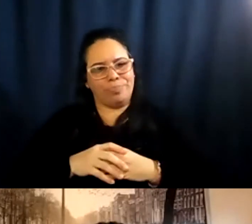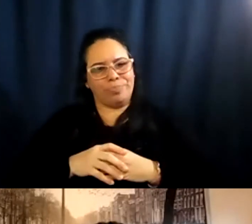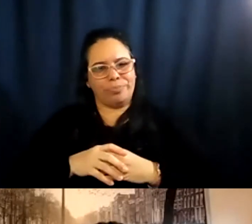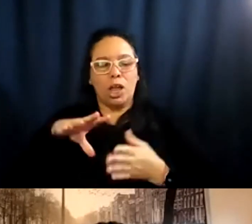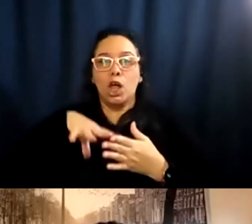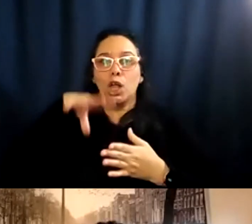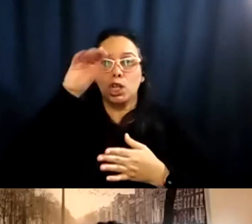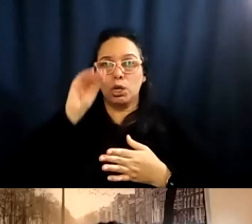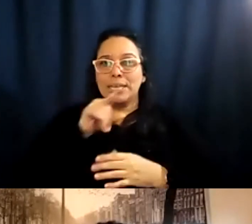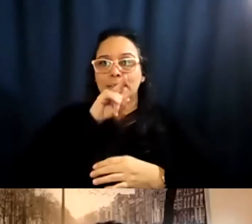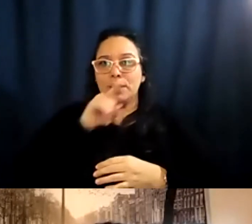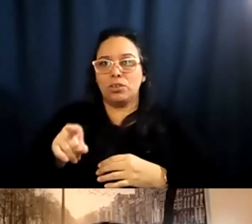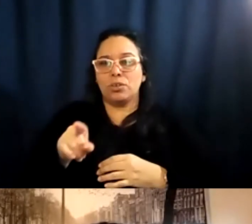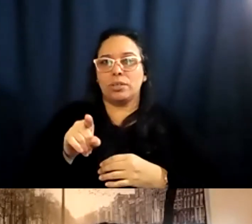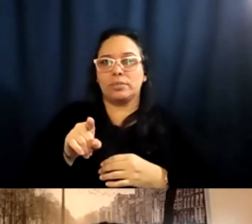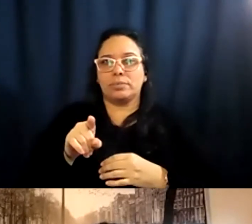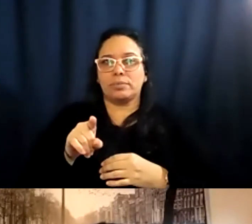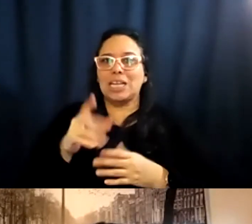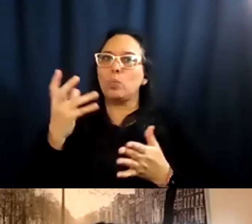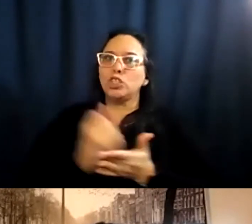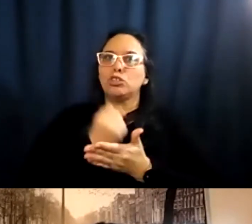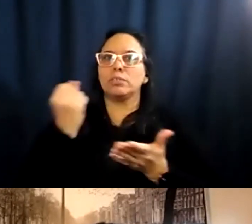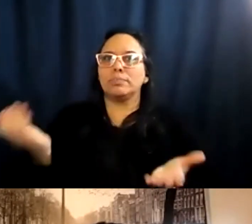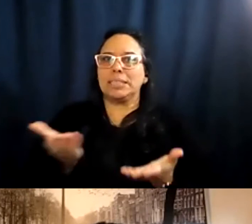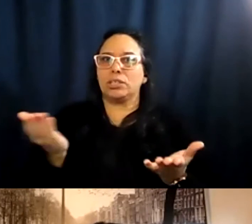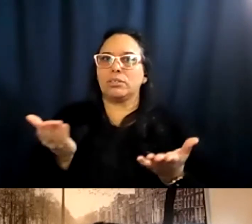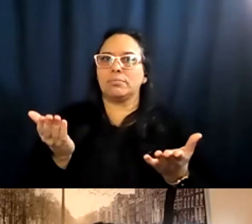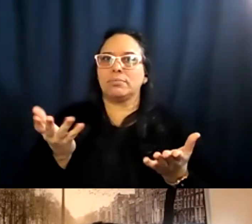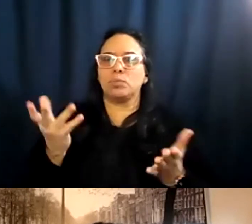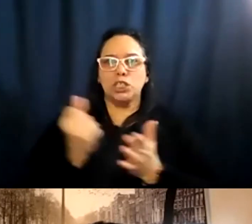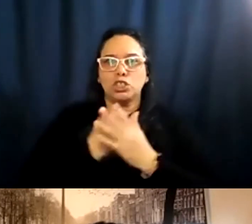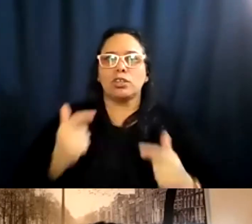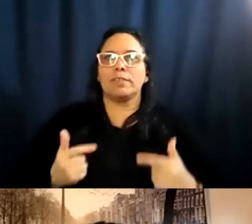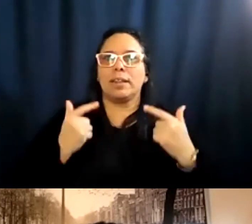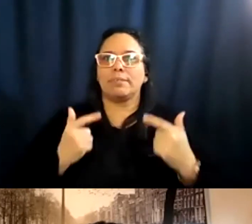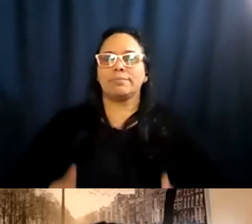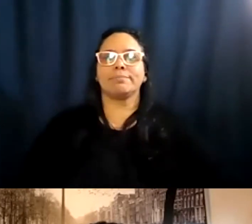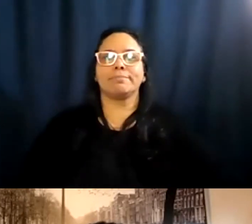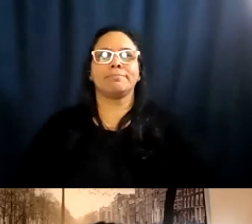that we deserve to be here. We deserve the life that we live.